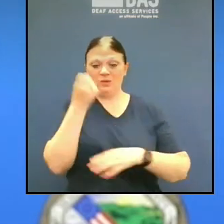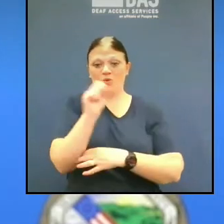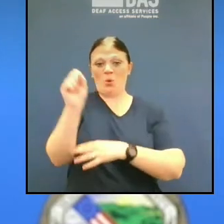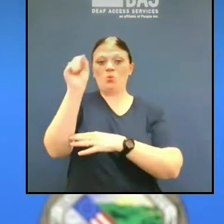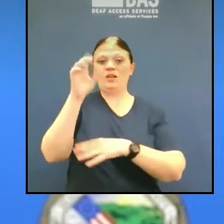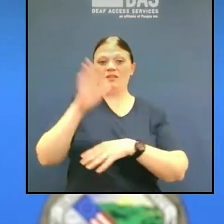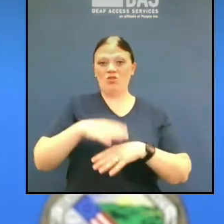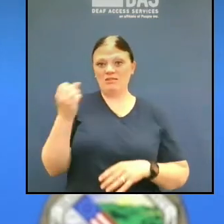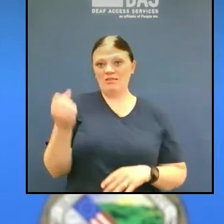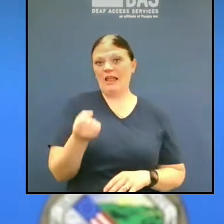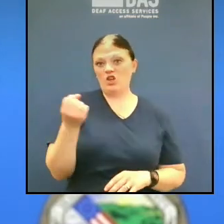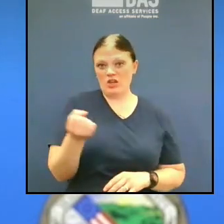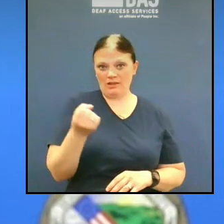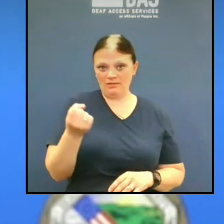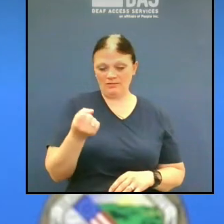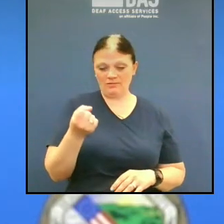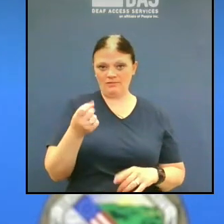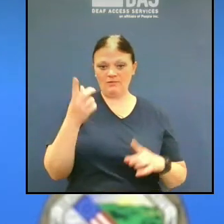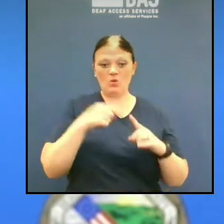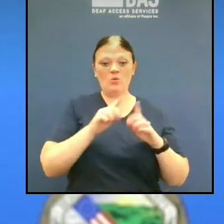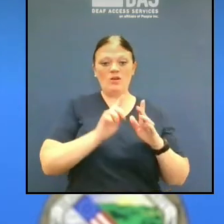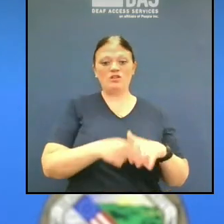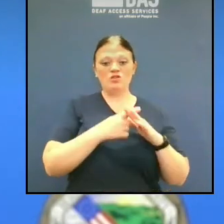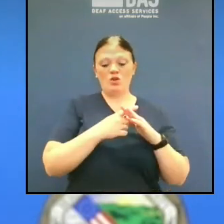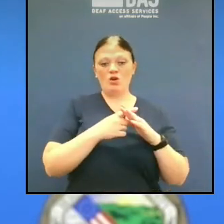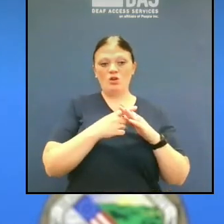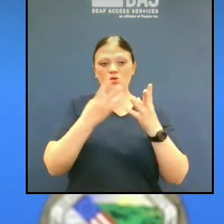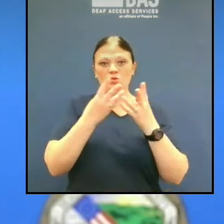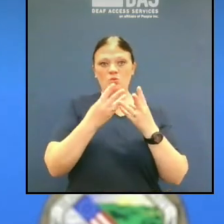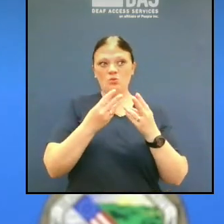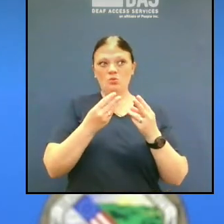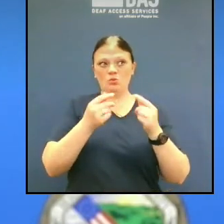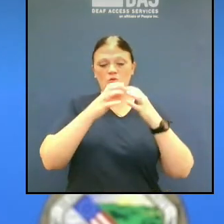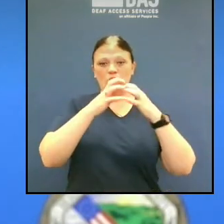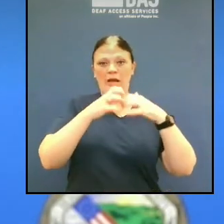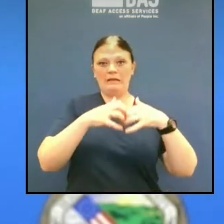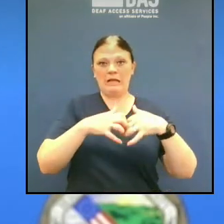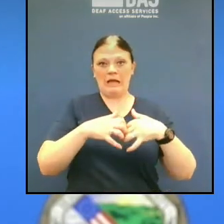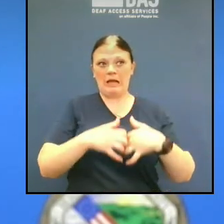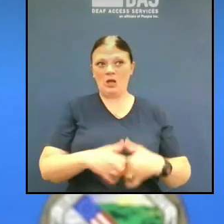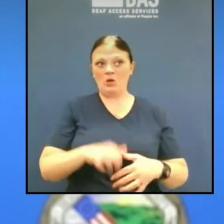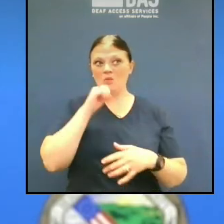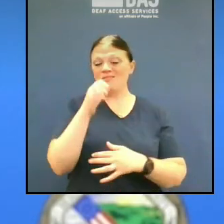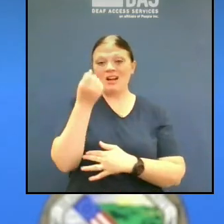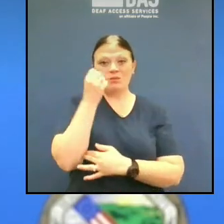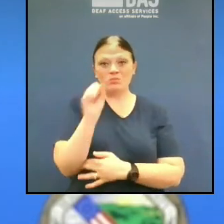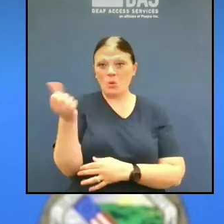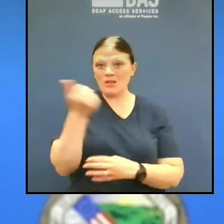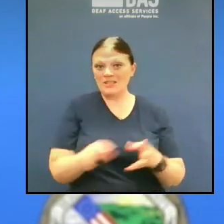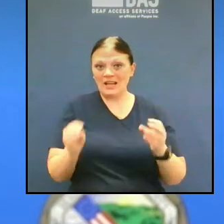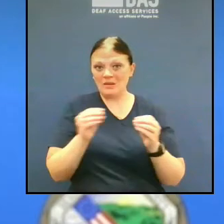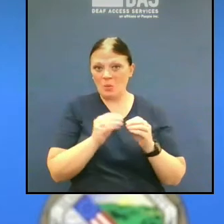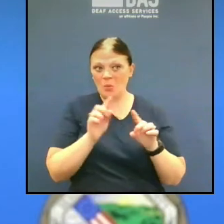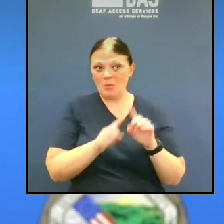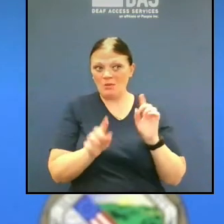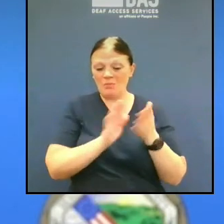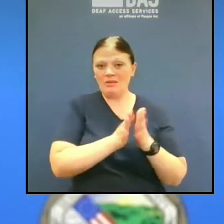Saturday, and when it started to break down and became not a protest anymore, but